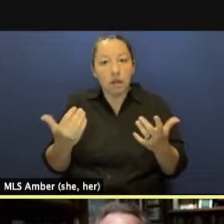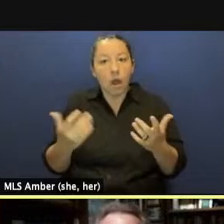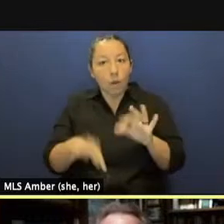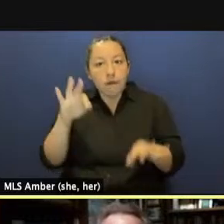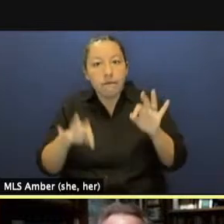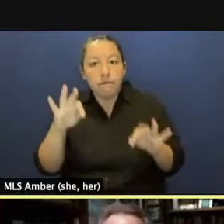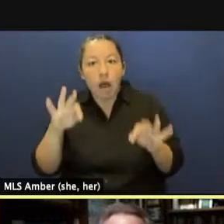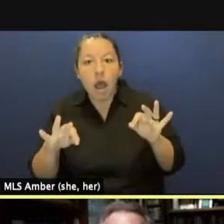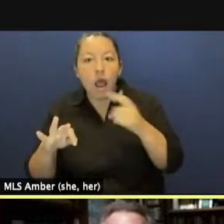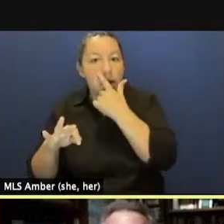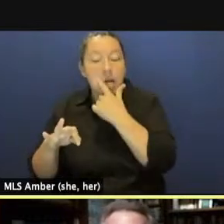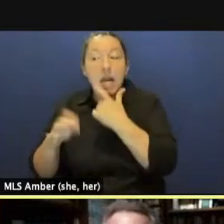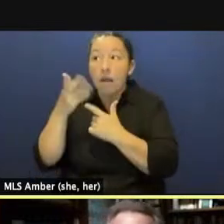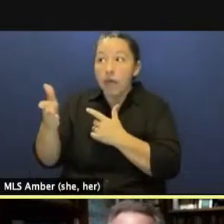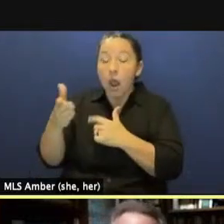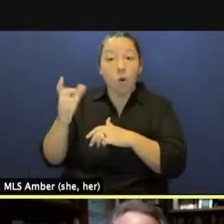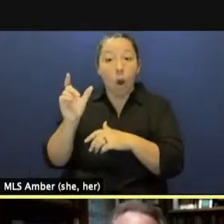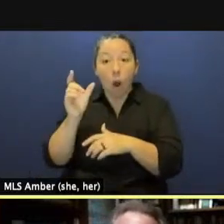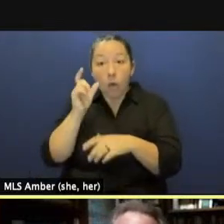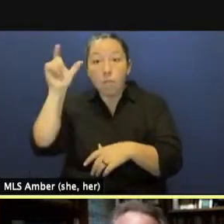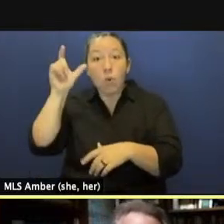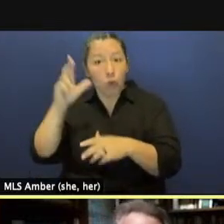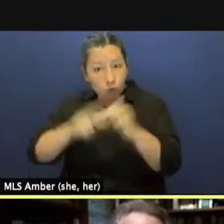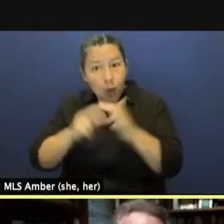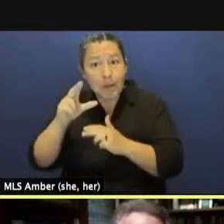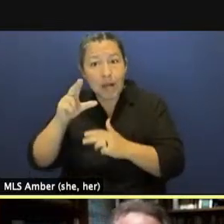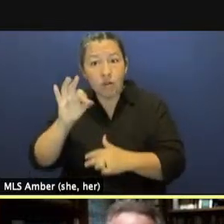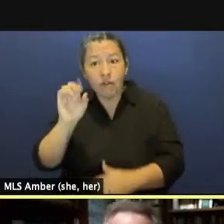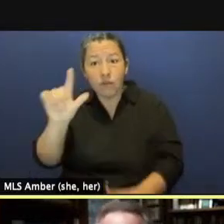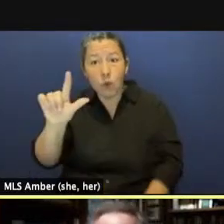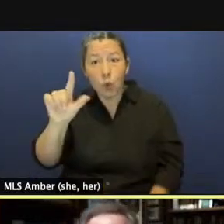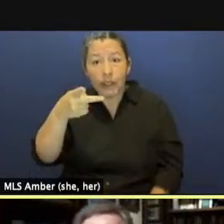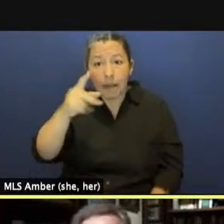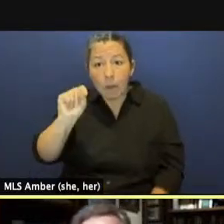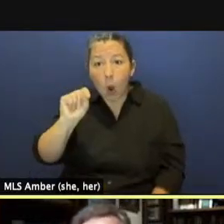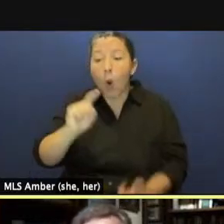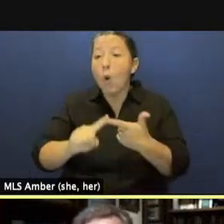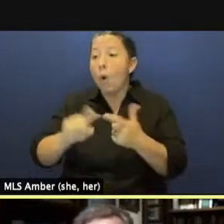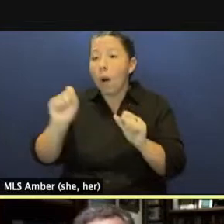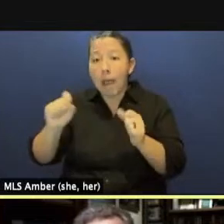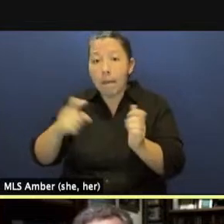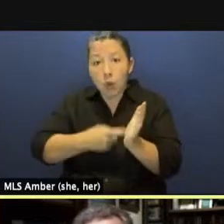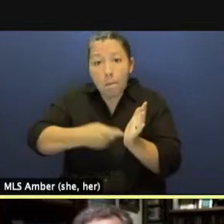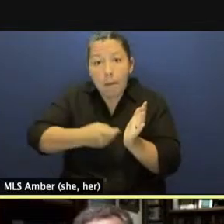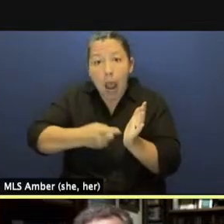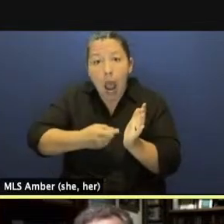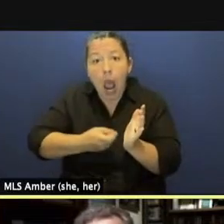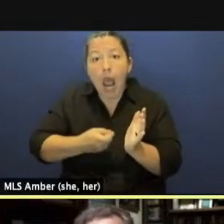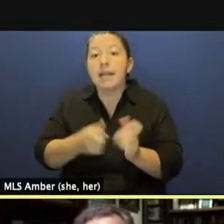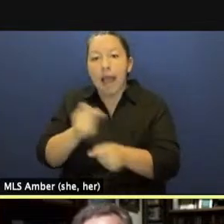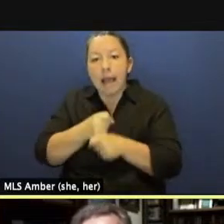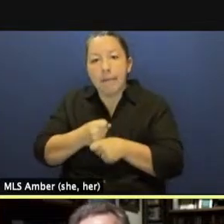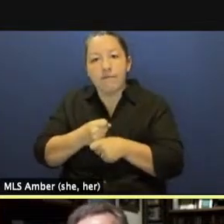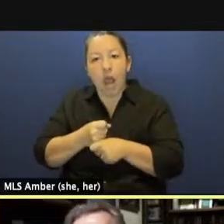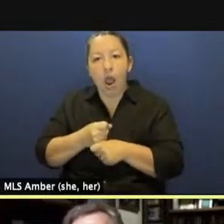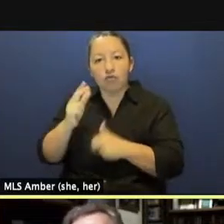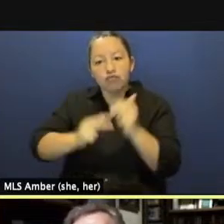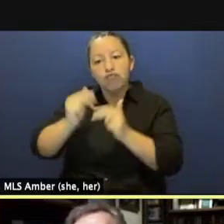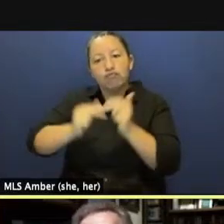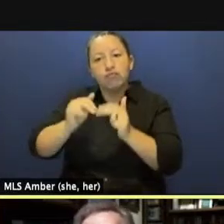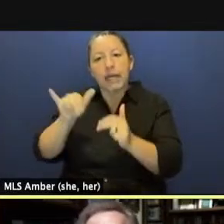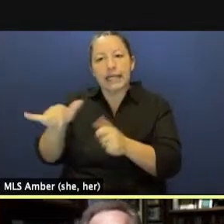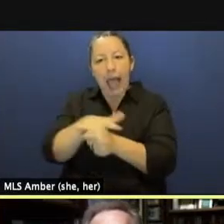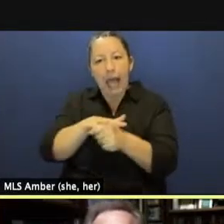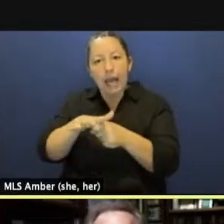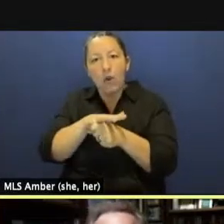finding on the moon to build fuel depots or to be able to mine and manufacture in the area and begin to